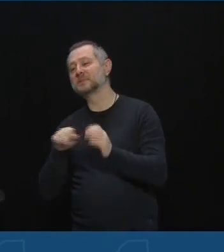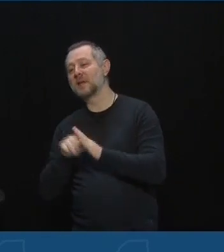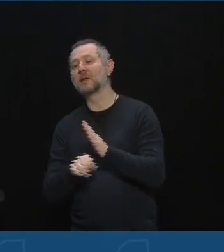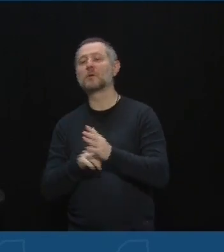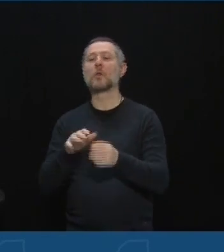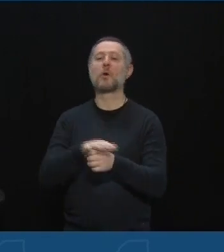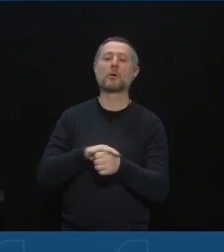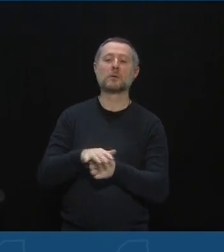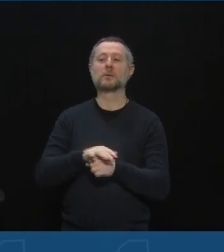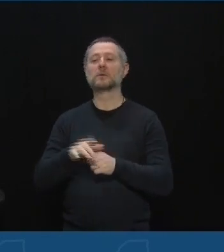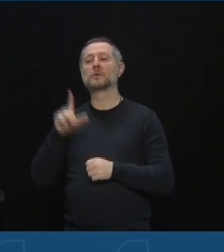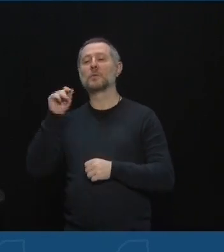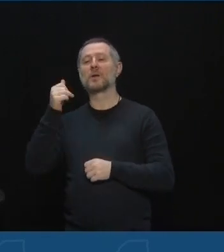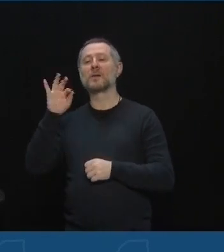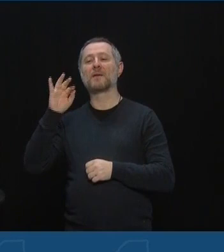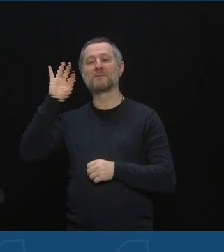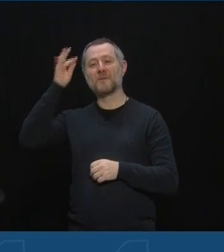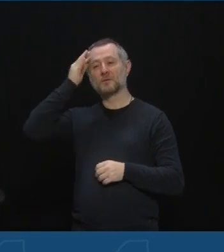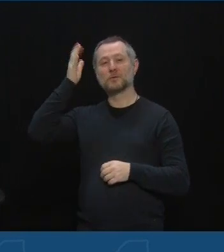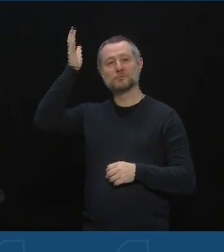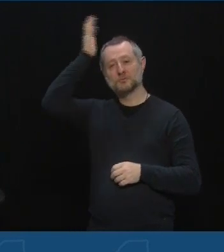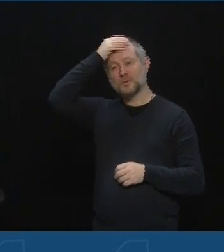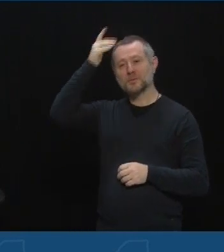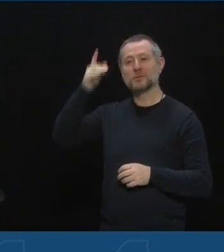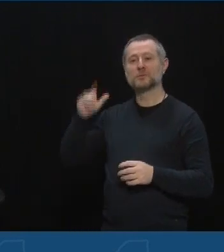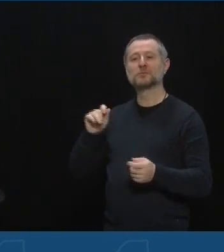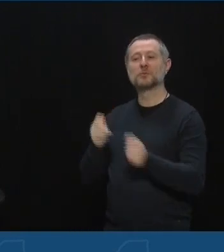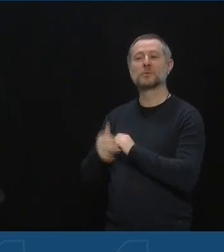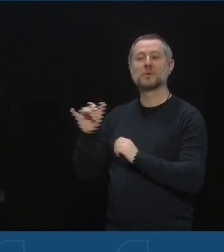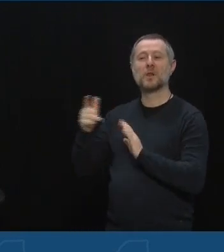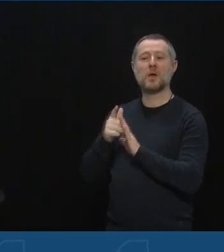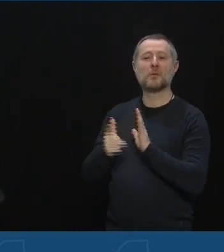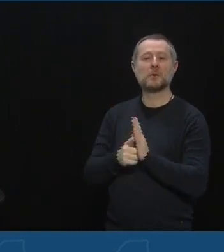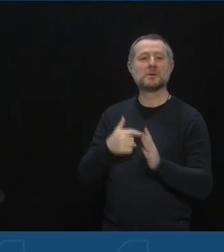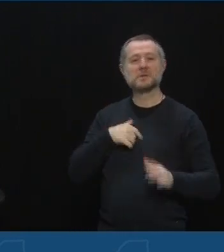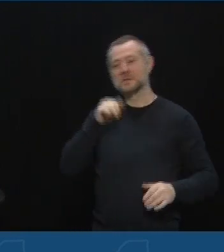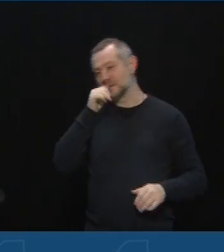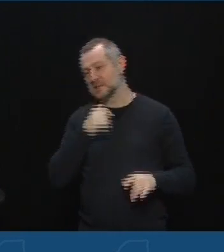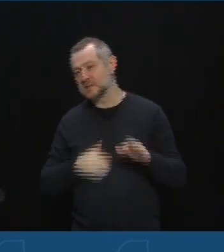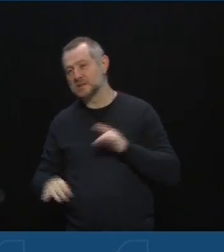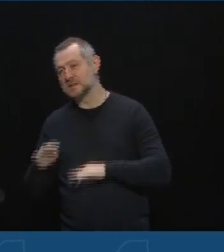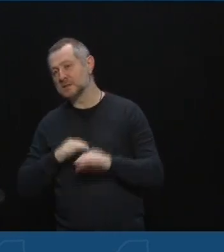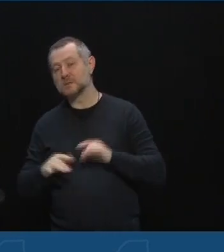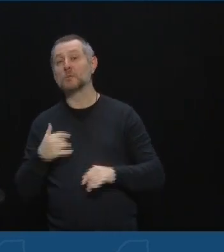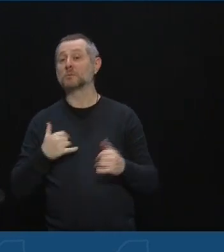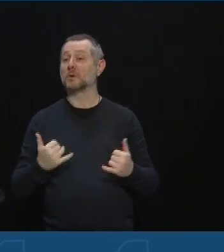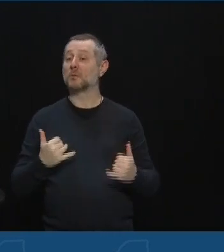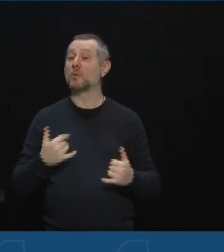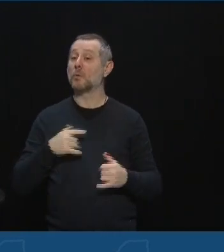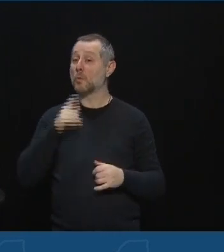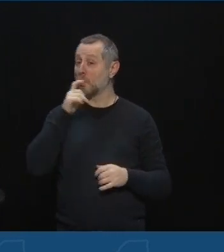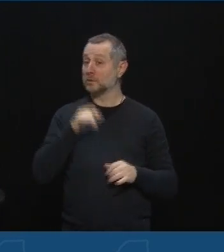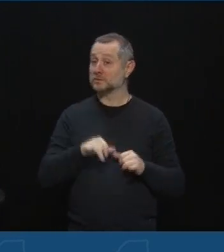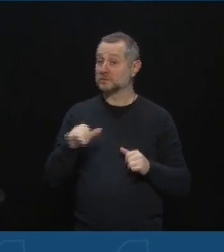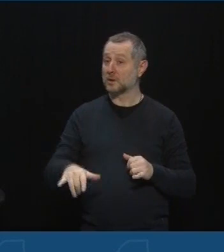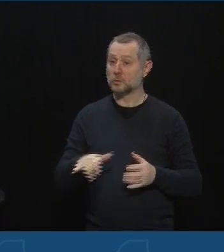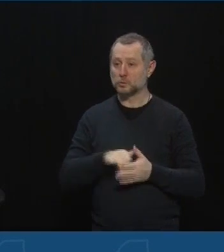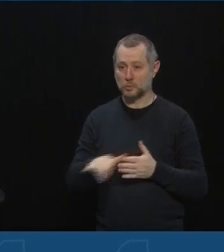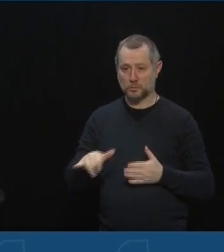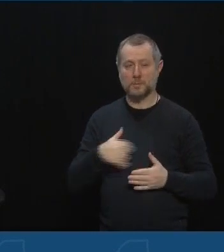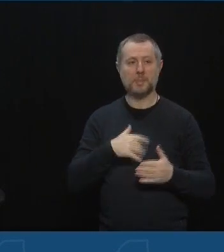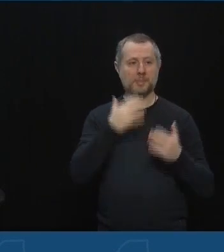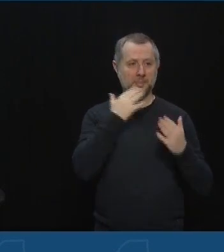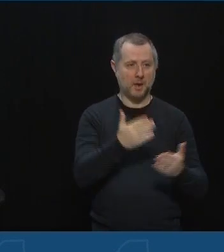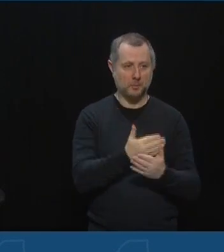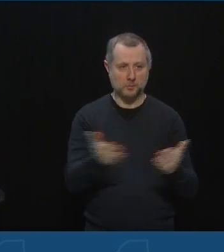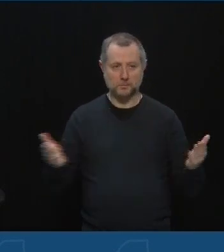federal Donald Trump plan. We're still paying for that. We've lost a lot of people. But those who stayed, I thank you. But we also have to give